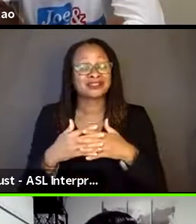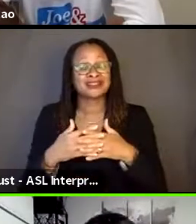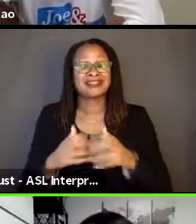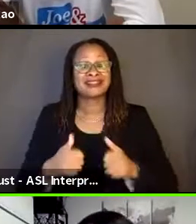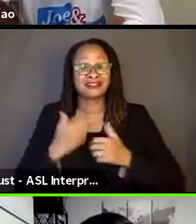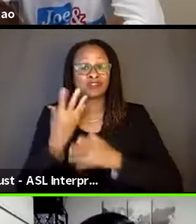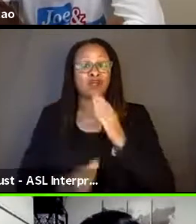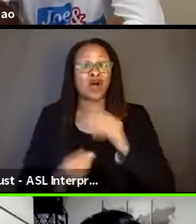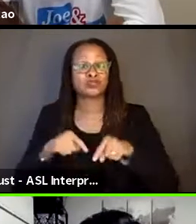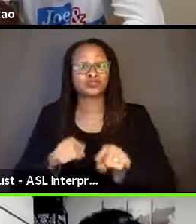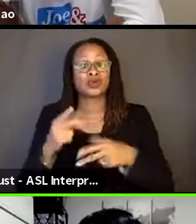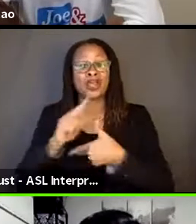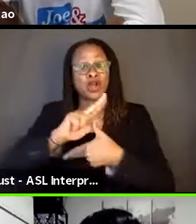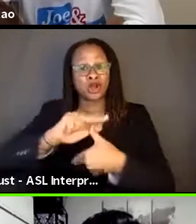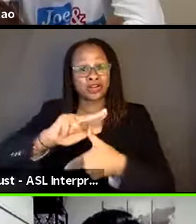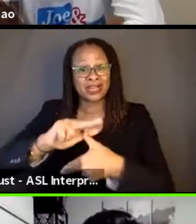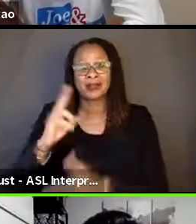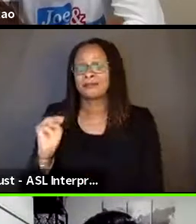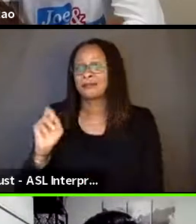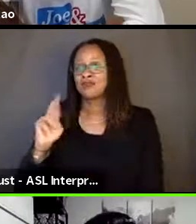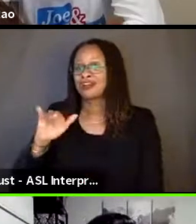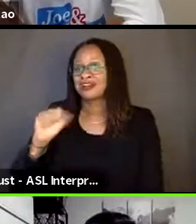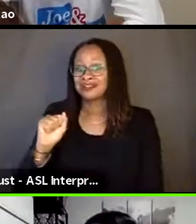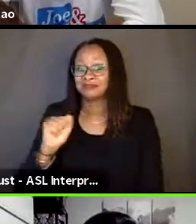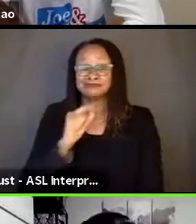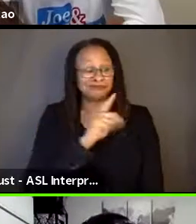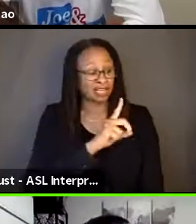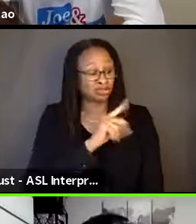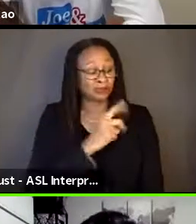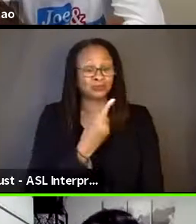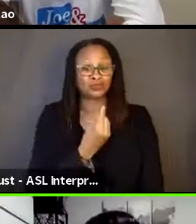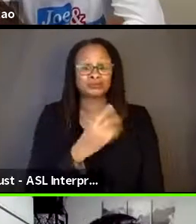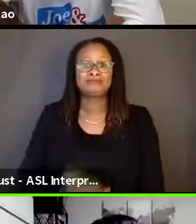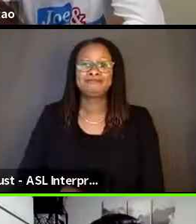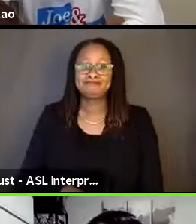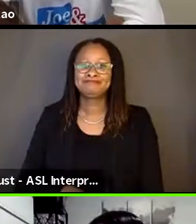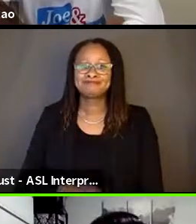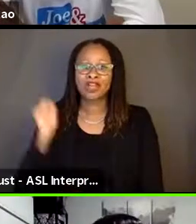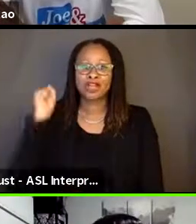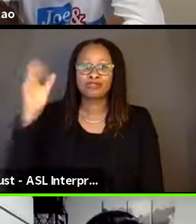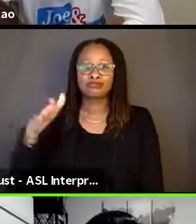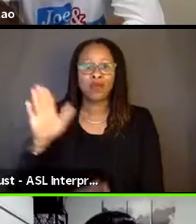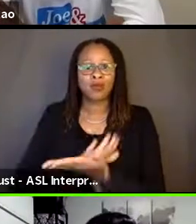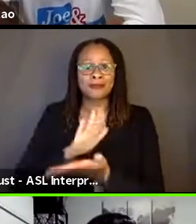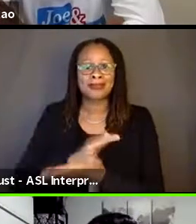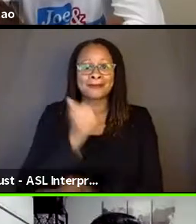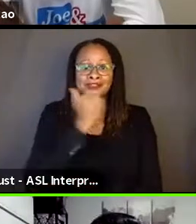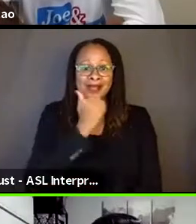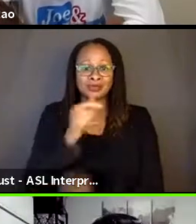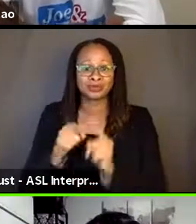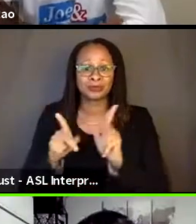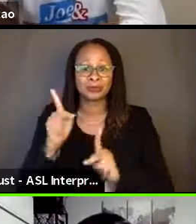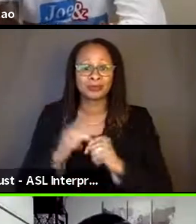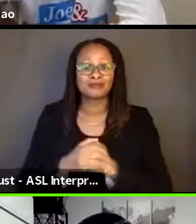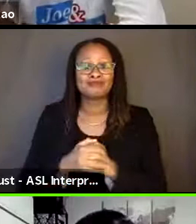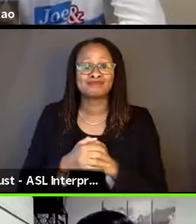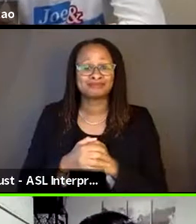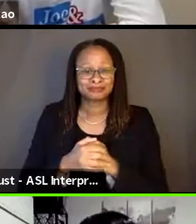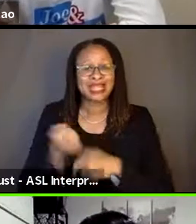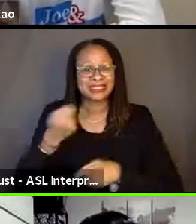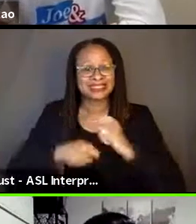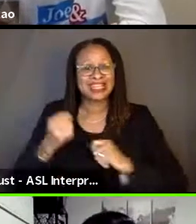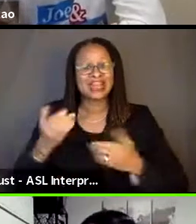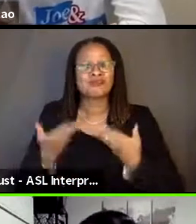Maria. What did Donald Trump do? Throw paper towels instead of providing